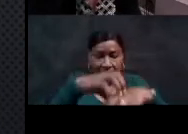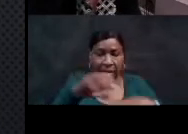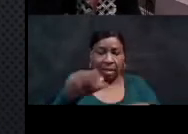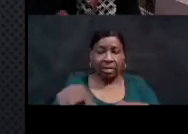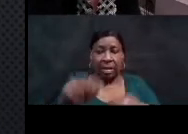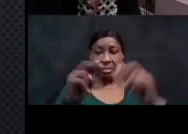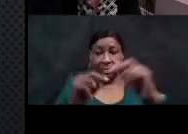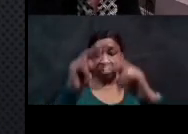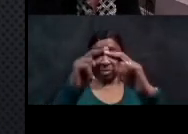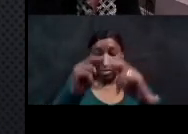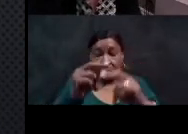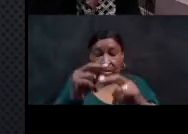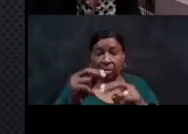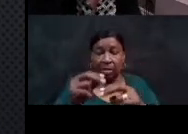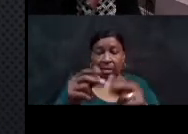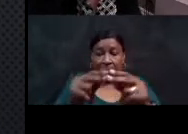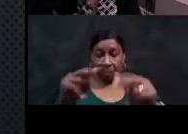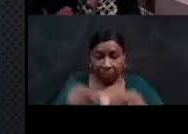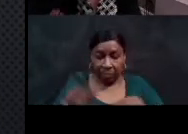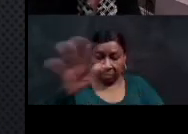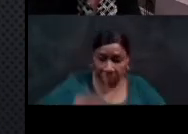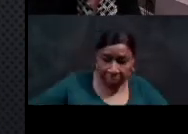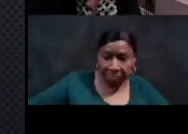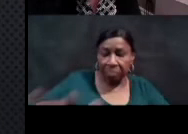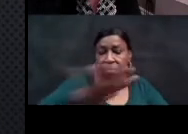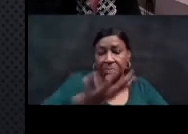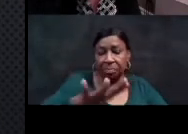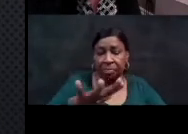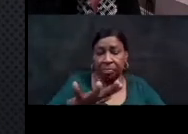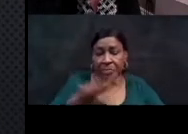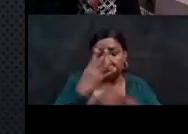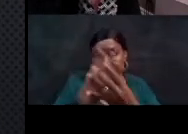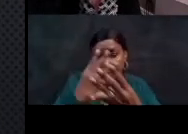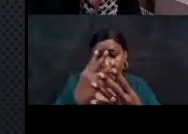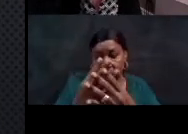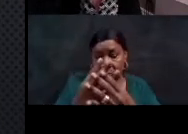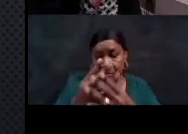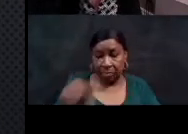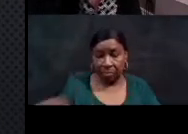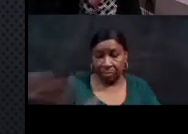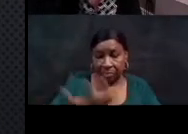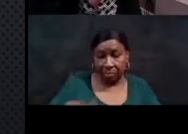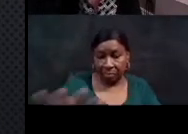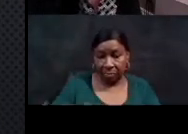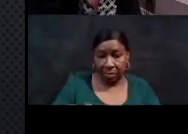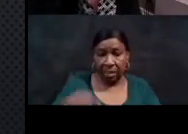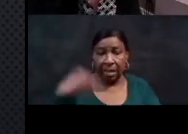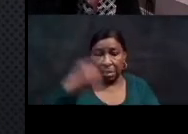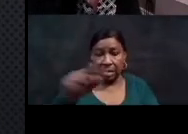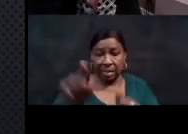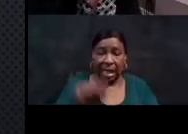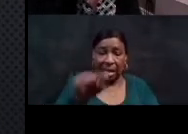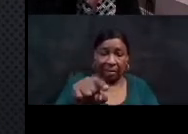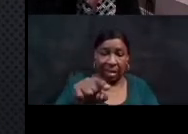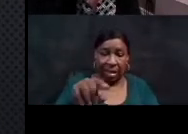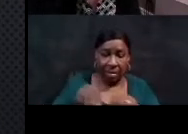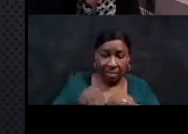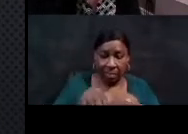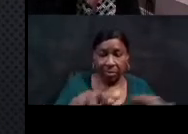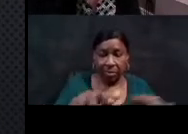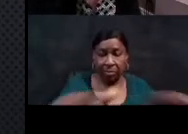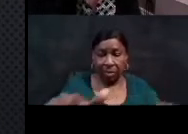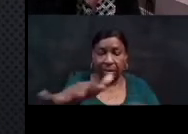region through all of these bilateral arrangements. And this is what that map starts to look like, the spread of the kind of